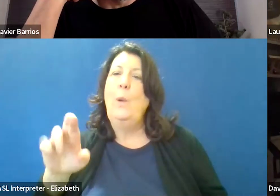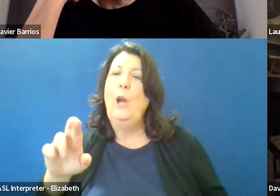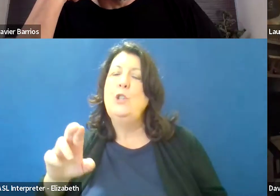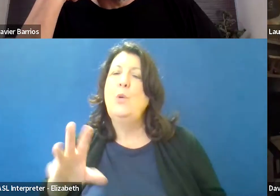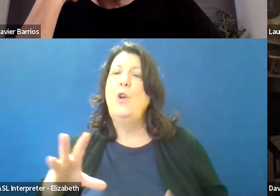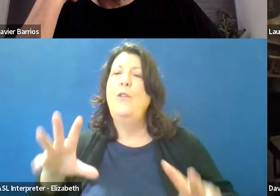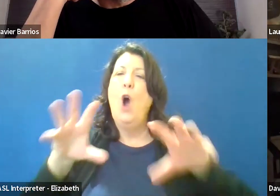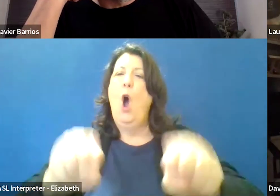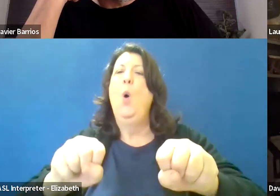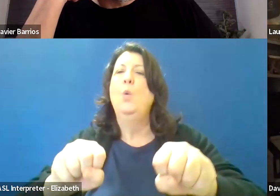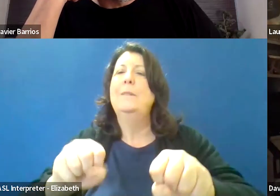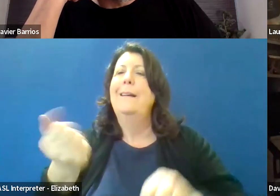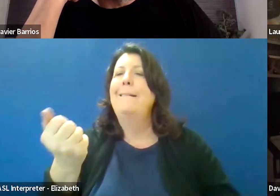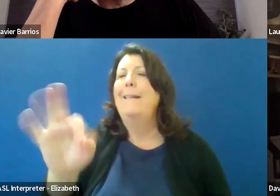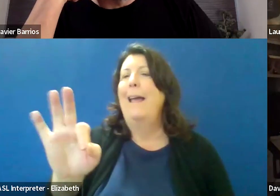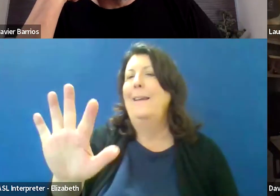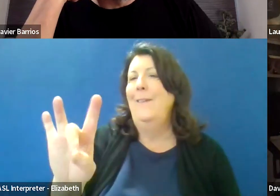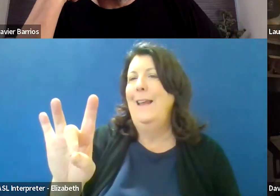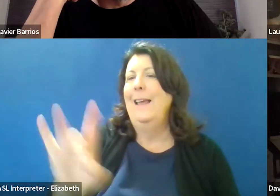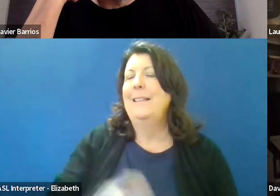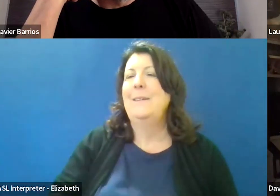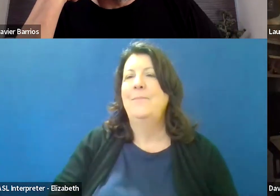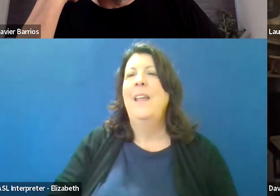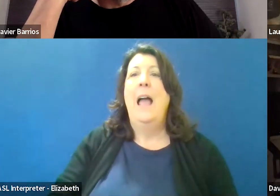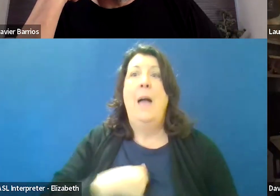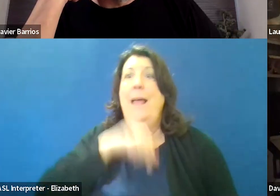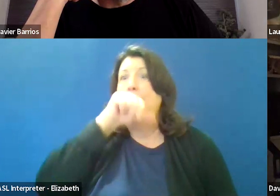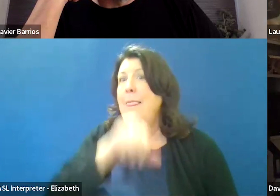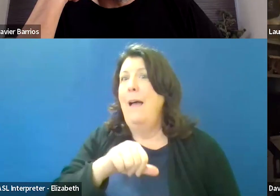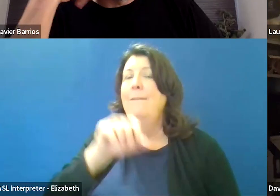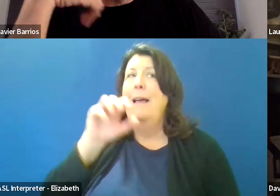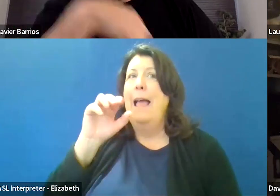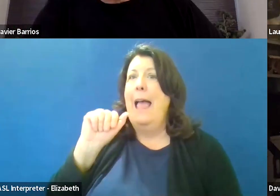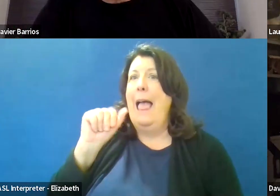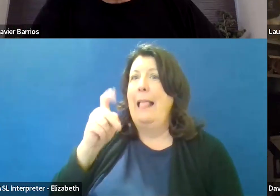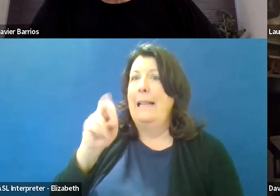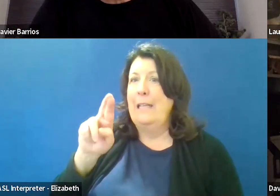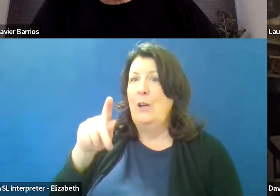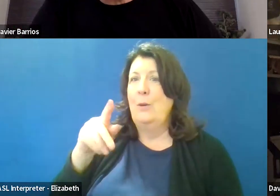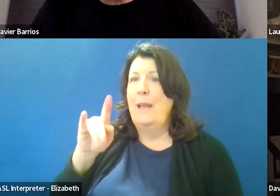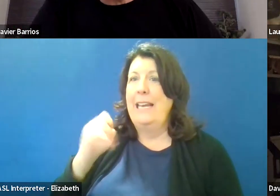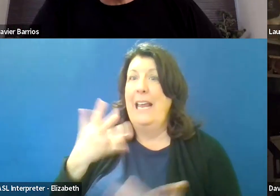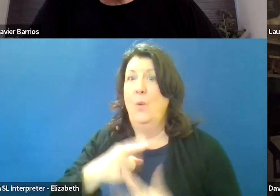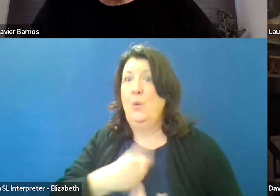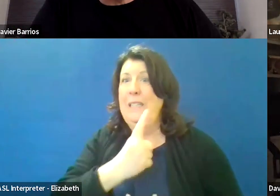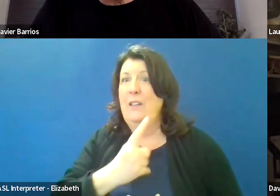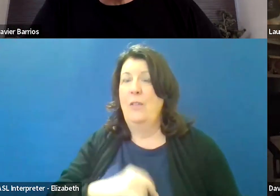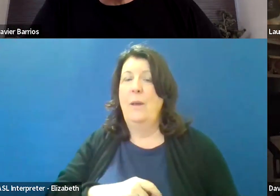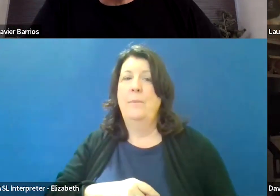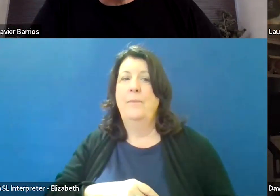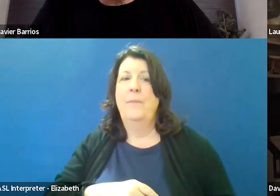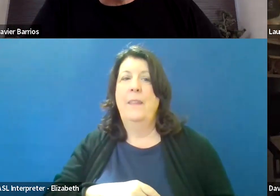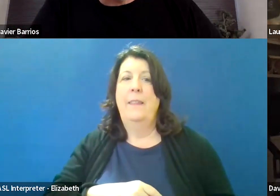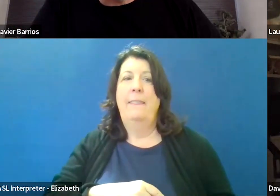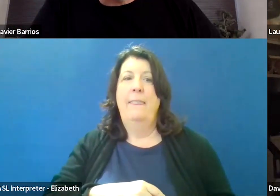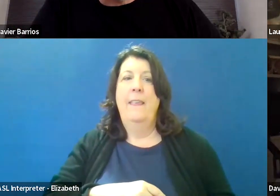myself, I love this guy. Like I'm a slobbering fanboy. Like I love Alexander. He's a genius. Right. I didn't mean to insult him. He kind of a long pause. And he goes, oh, you mean Peter, you